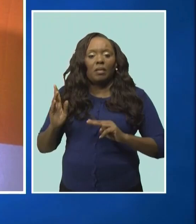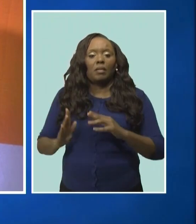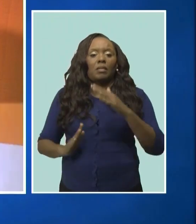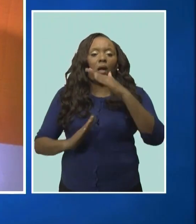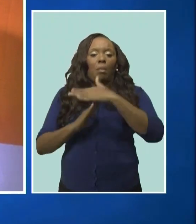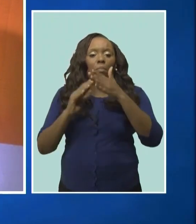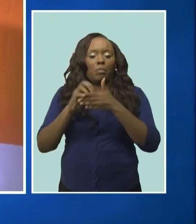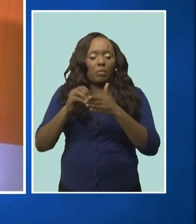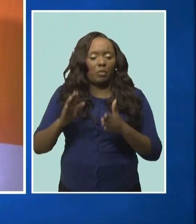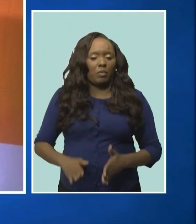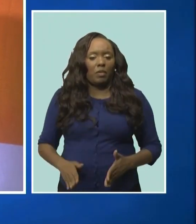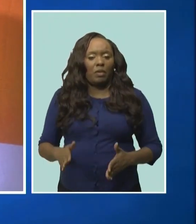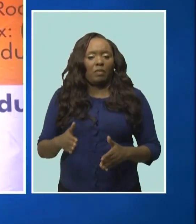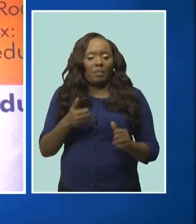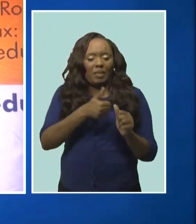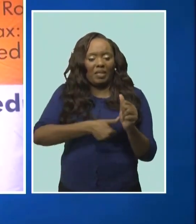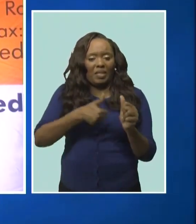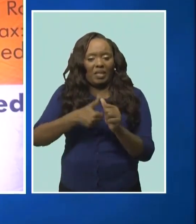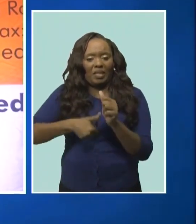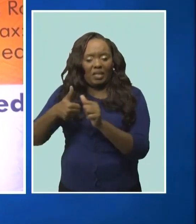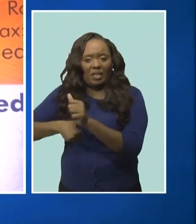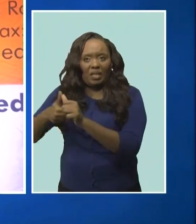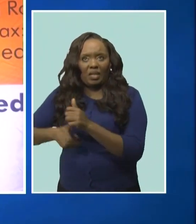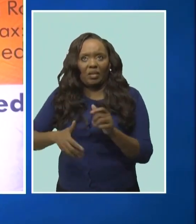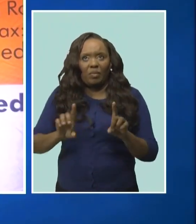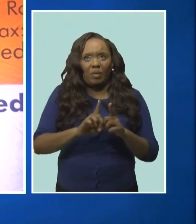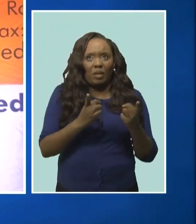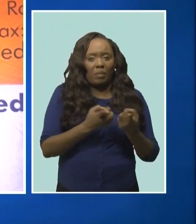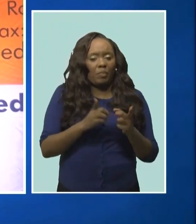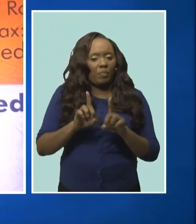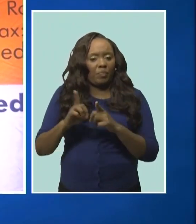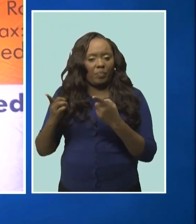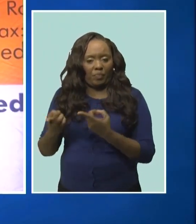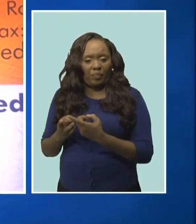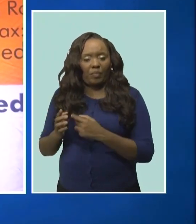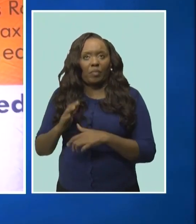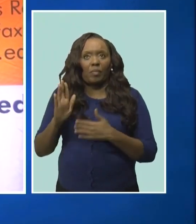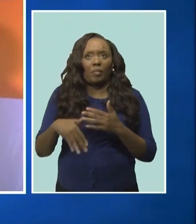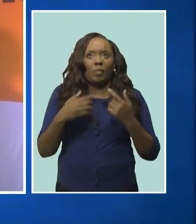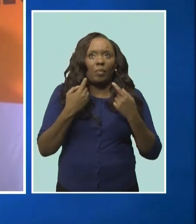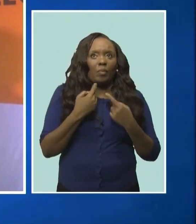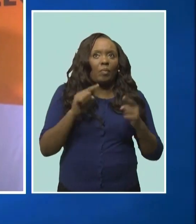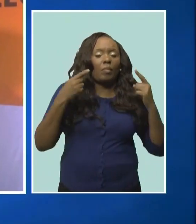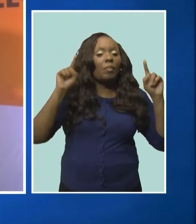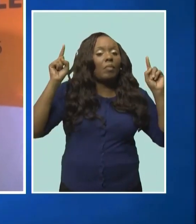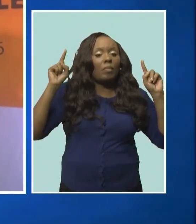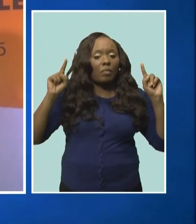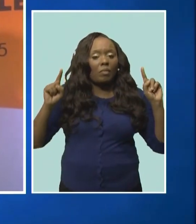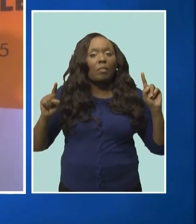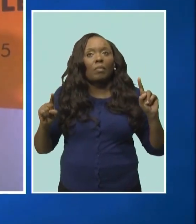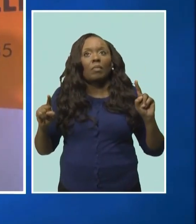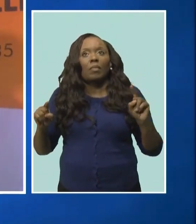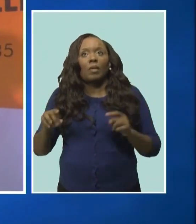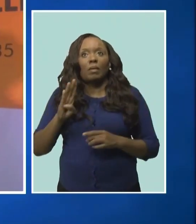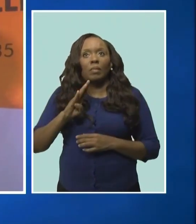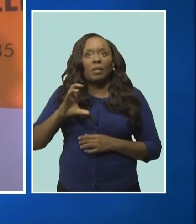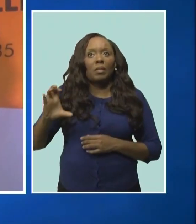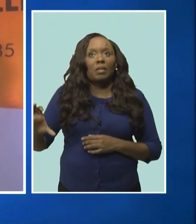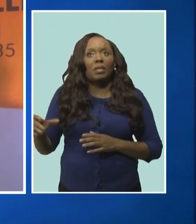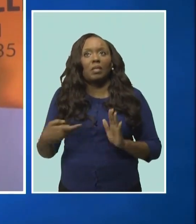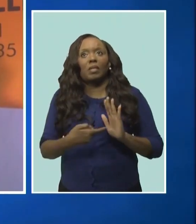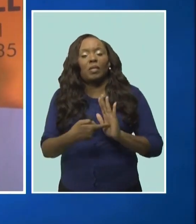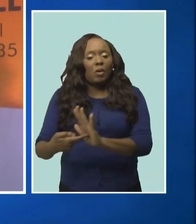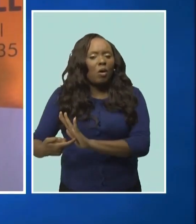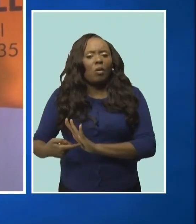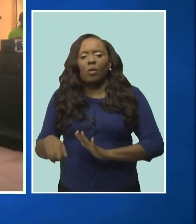recognize its top students from each division or department. Their accomplishments didn't go unnoticed as the college showed its